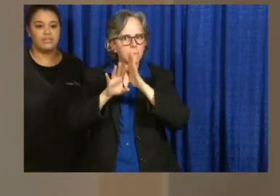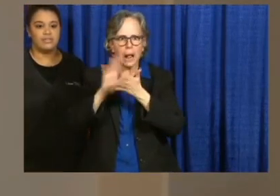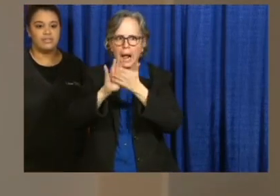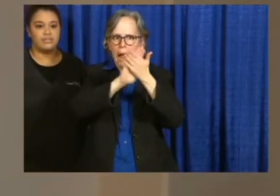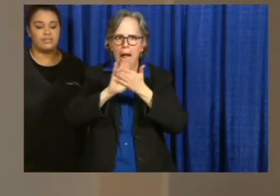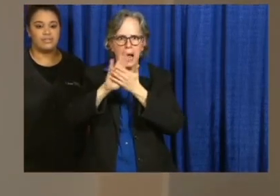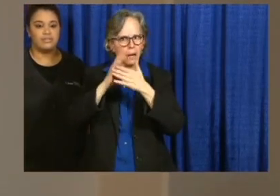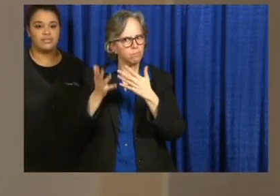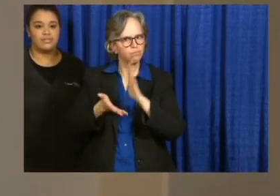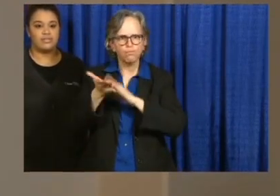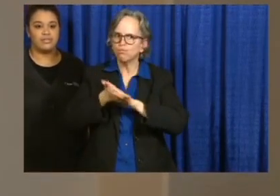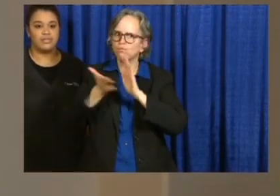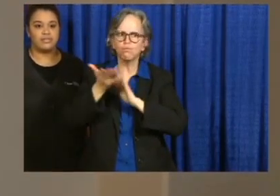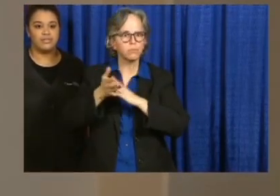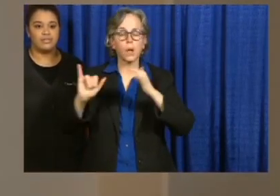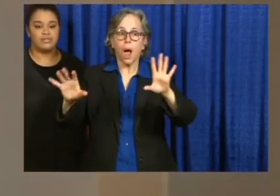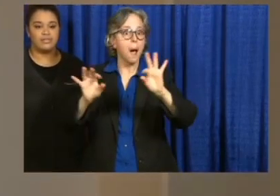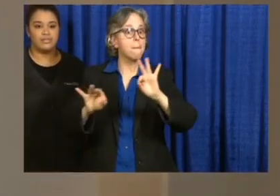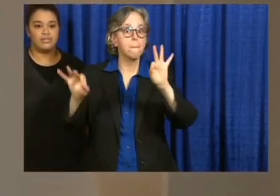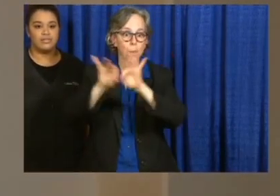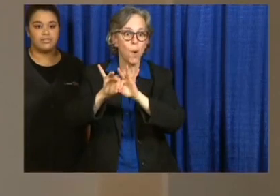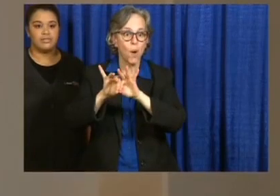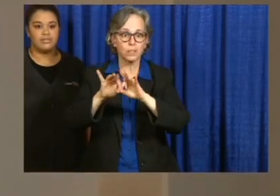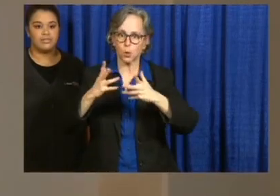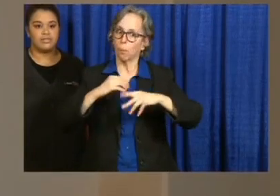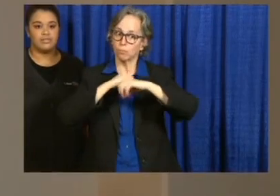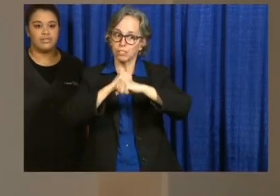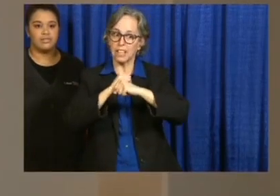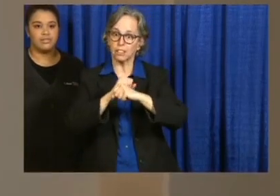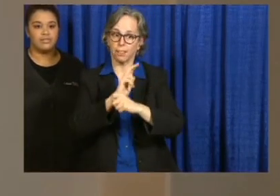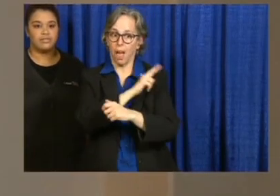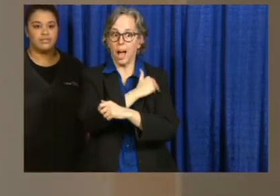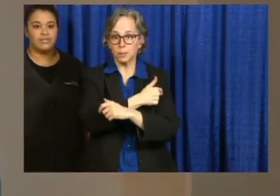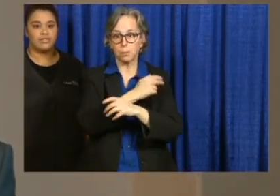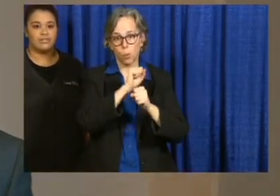important part of making sure our frontline hospital workers have what they need.